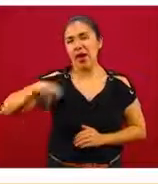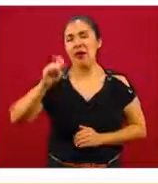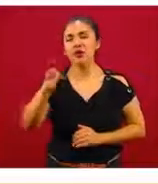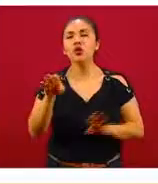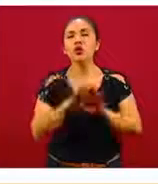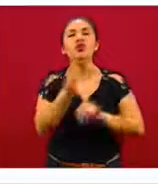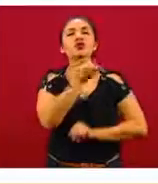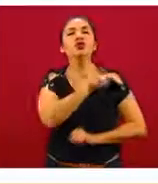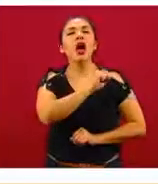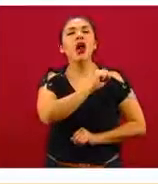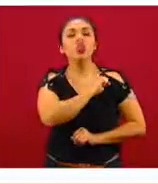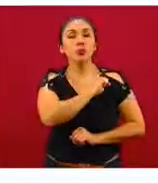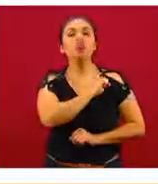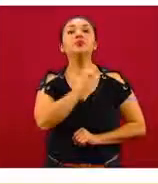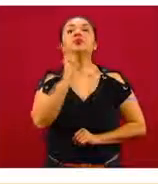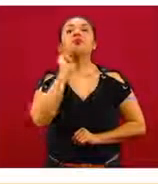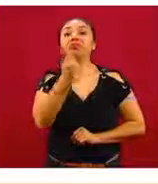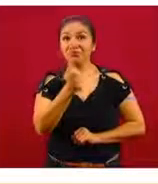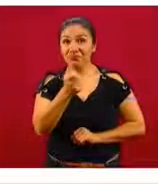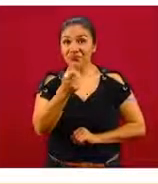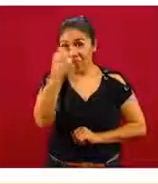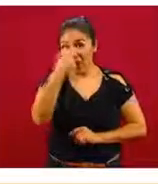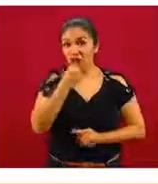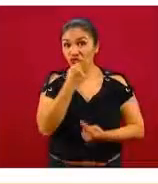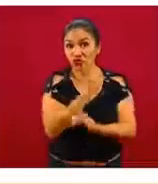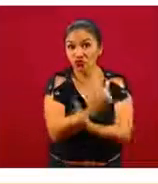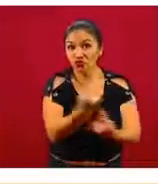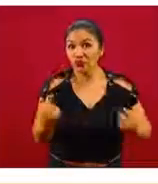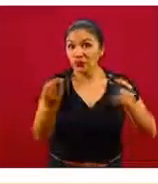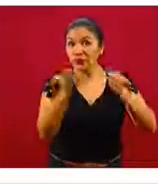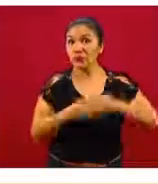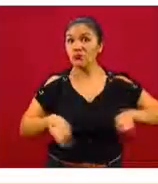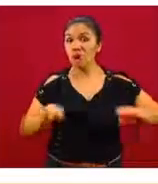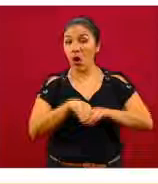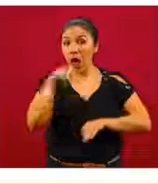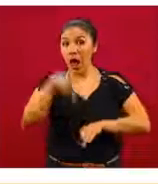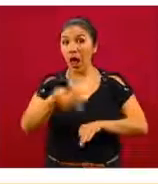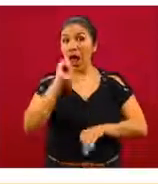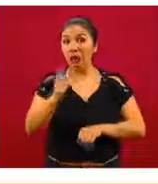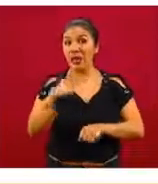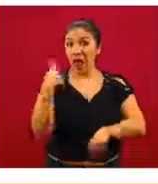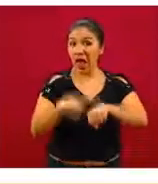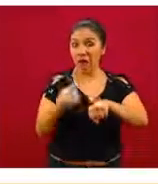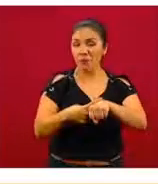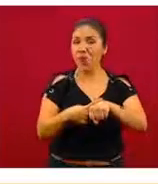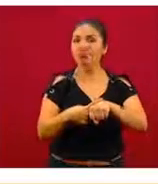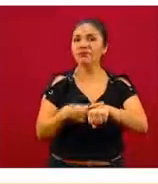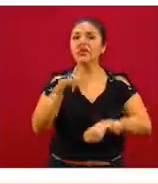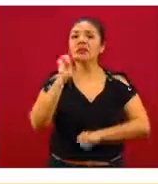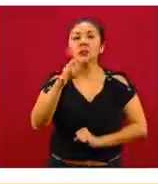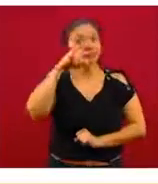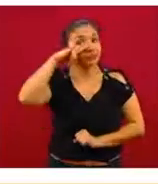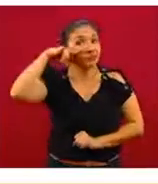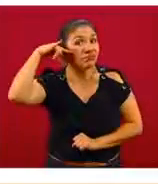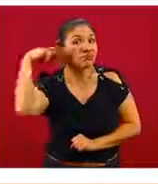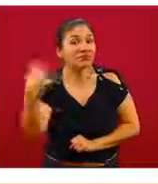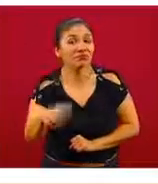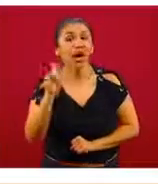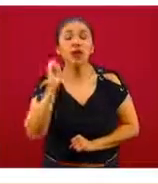as we've said from a health perspective before, the challenge for children in Mexico is not the pandemic, is